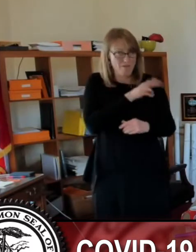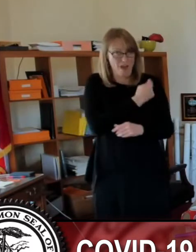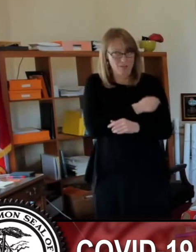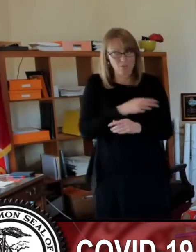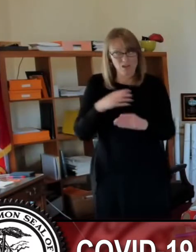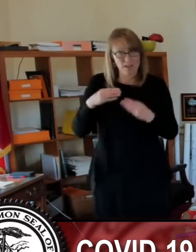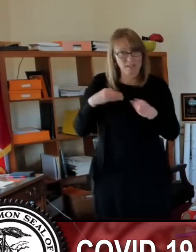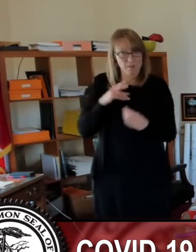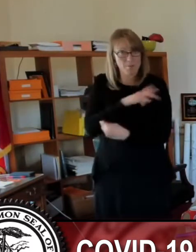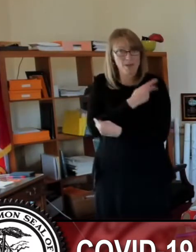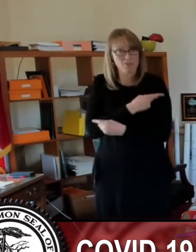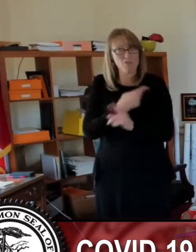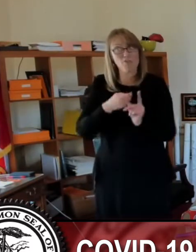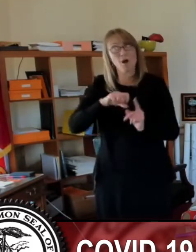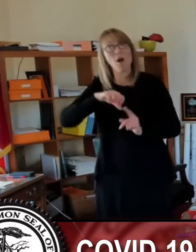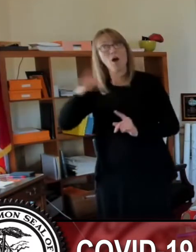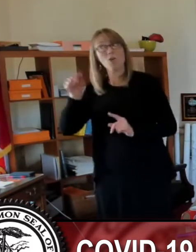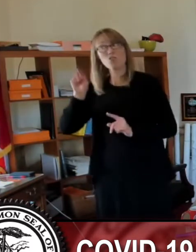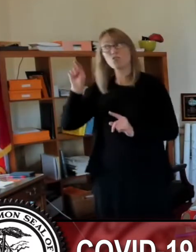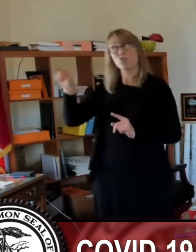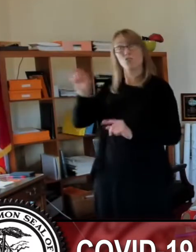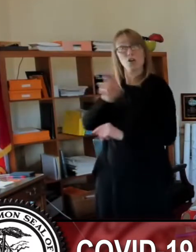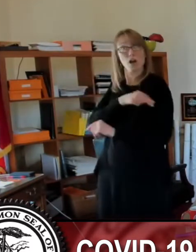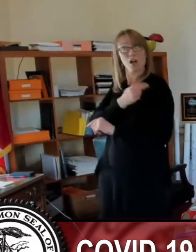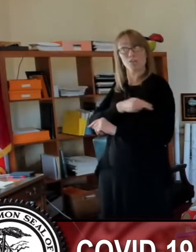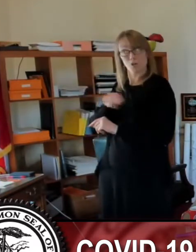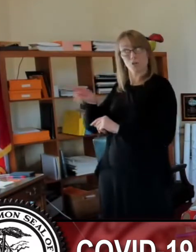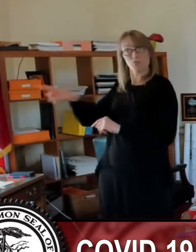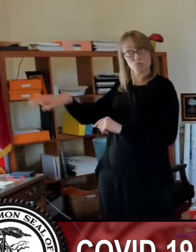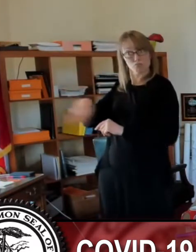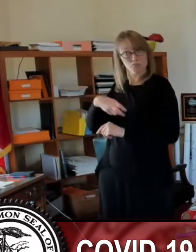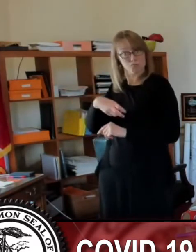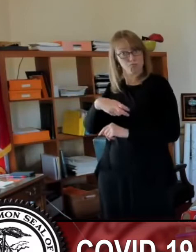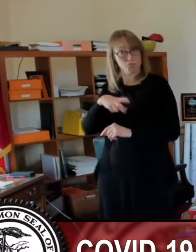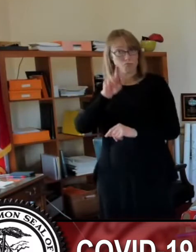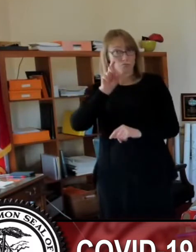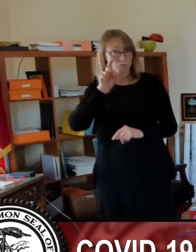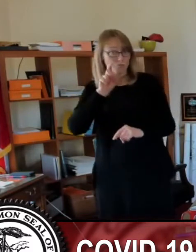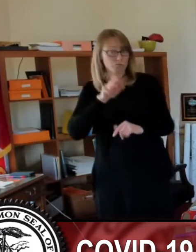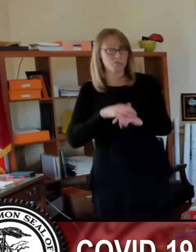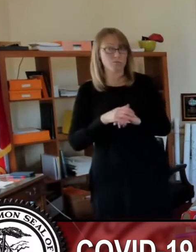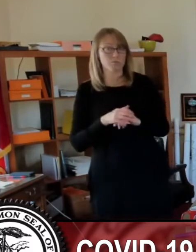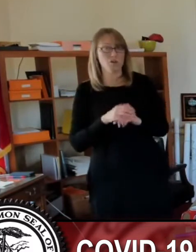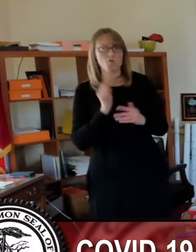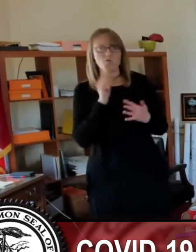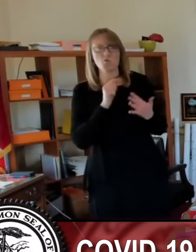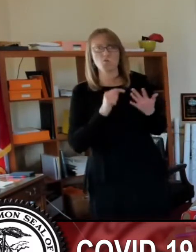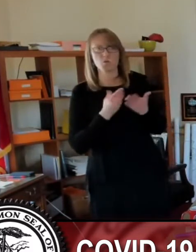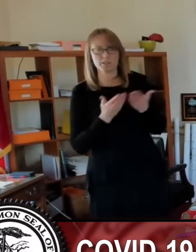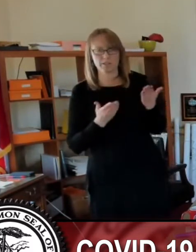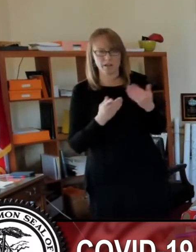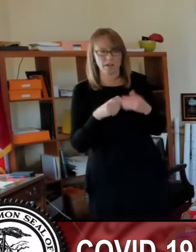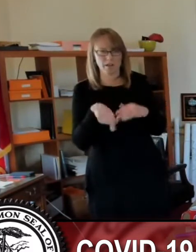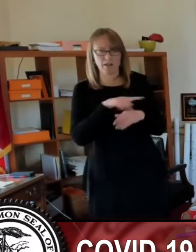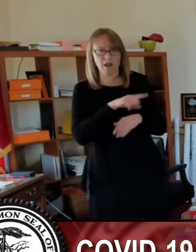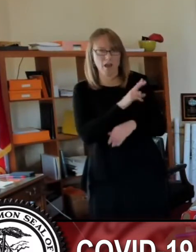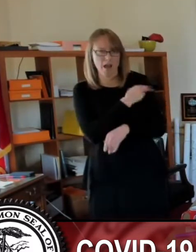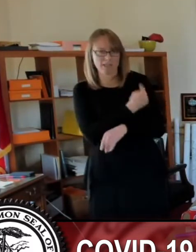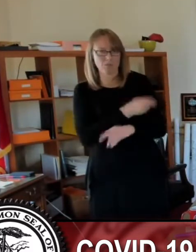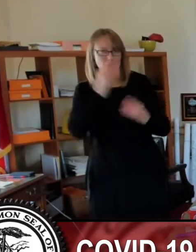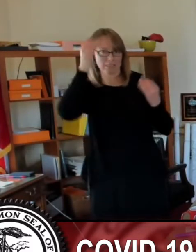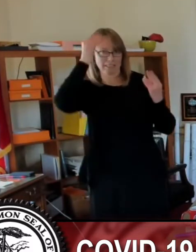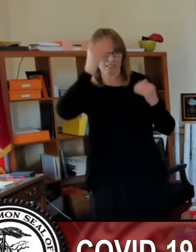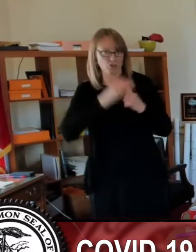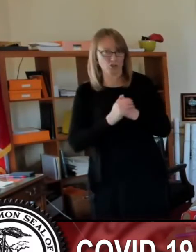being managed by the hospital system, but they're all concerned. And they're not just concerned about the number of beds, JJ.